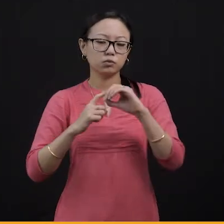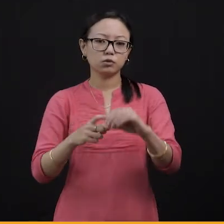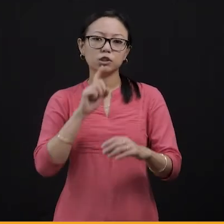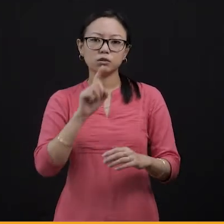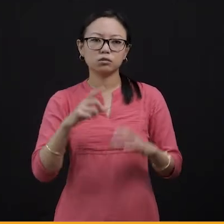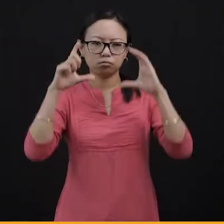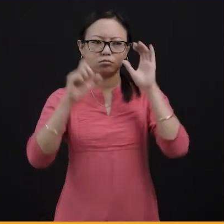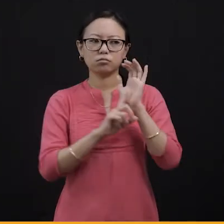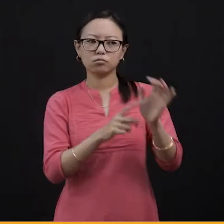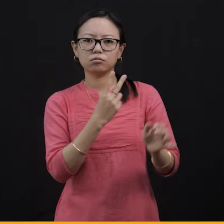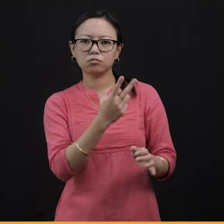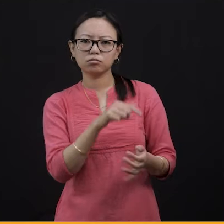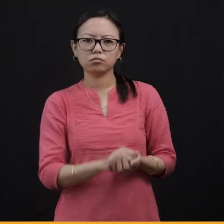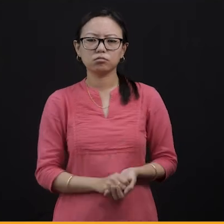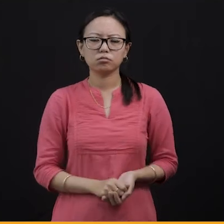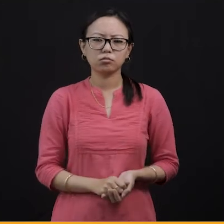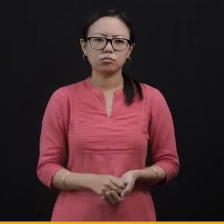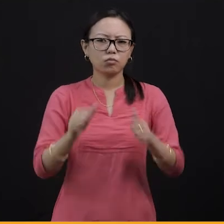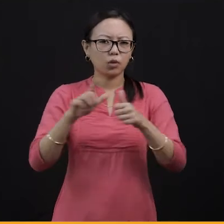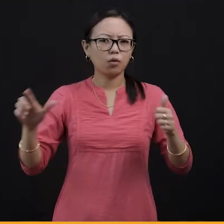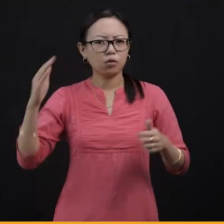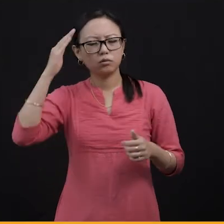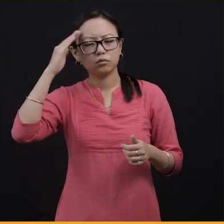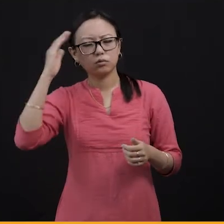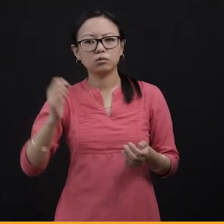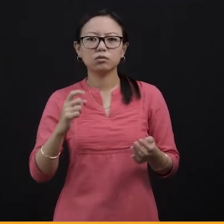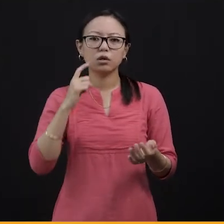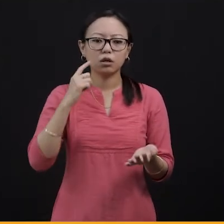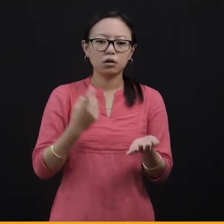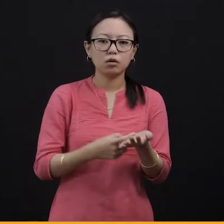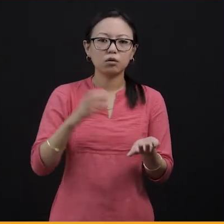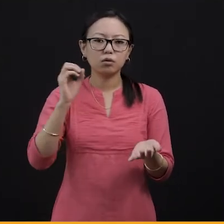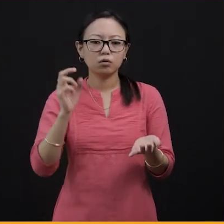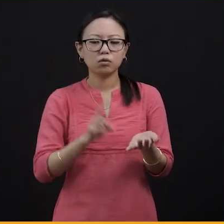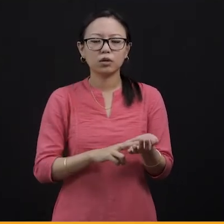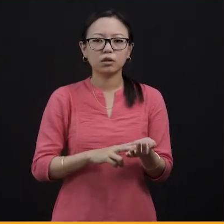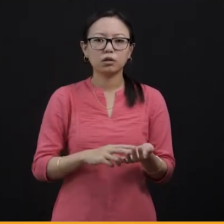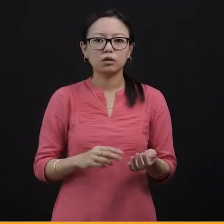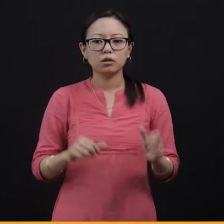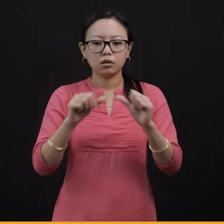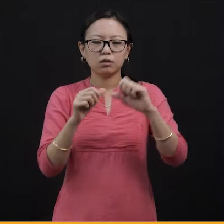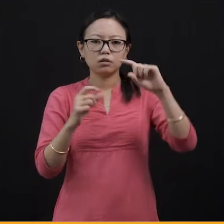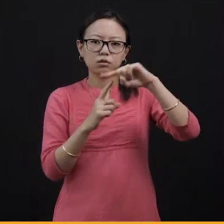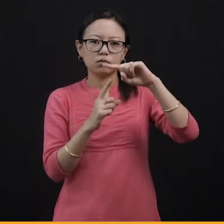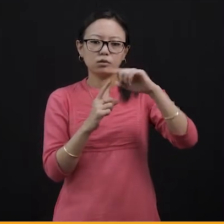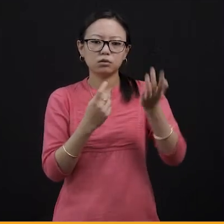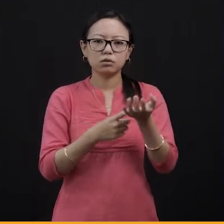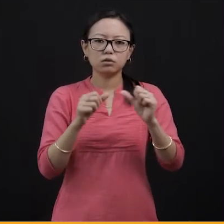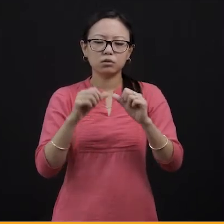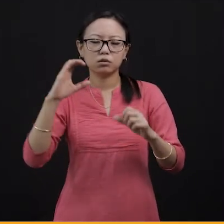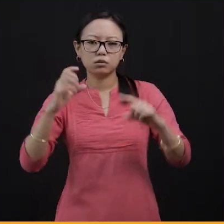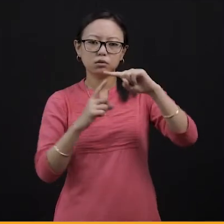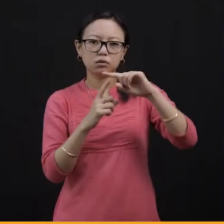iron attracts the metal, the magnet, right? So this is a magnet. Now students,